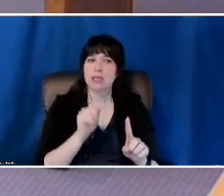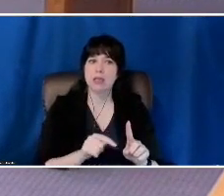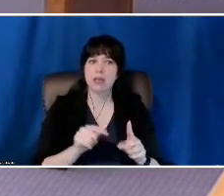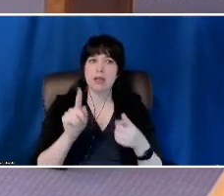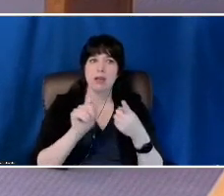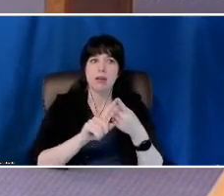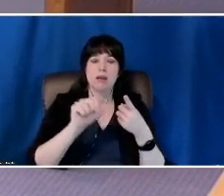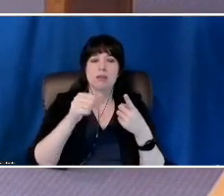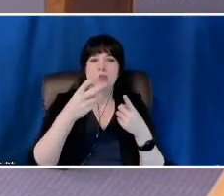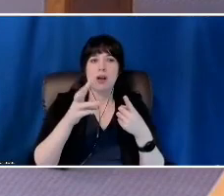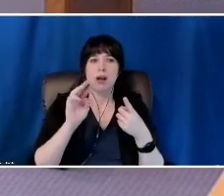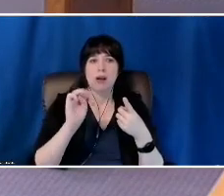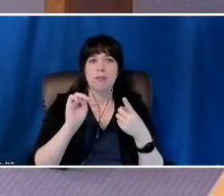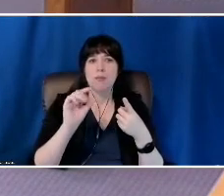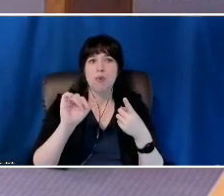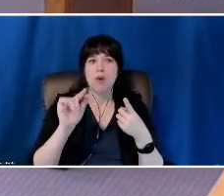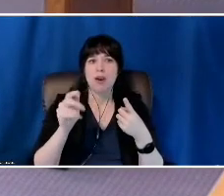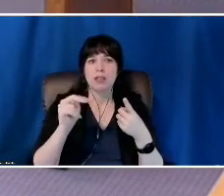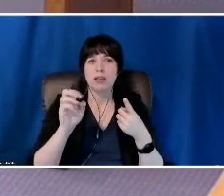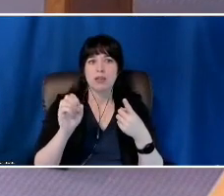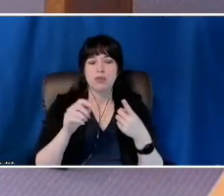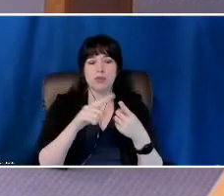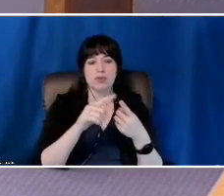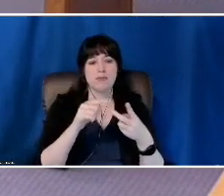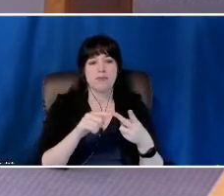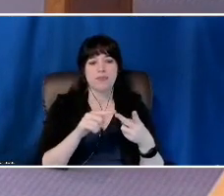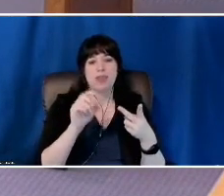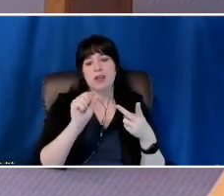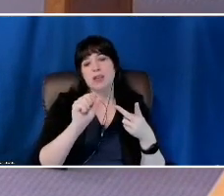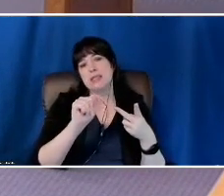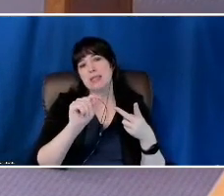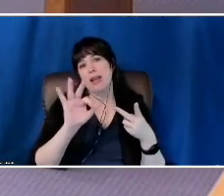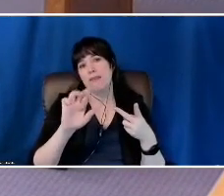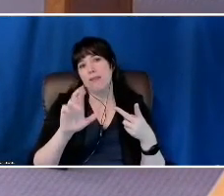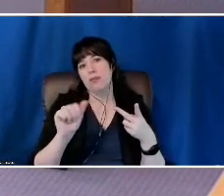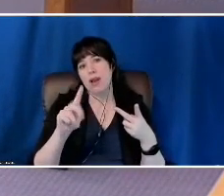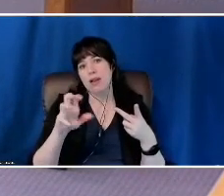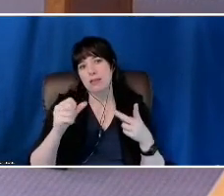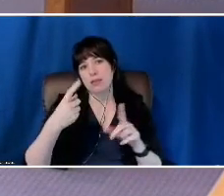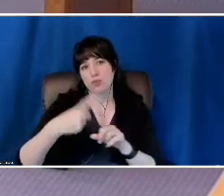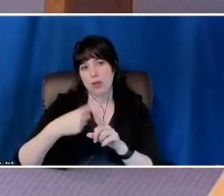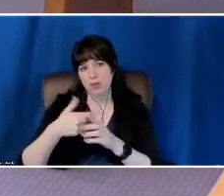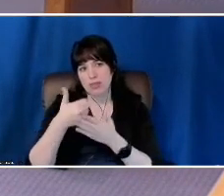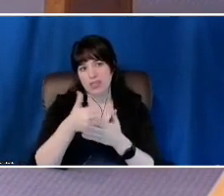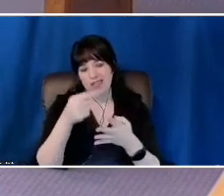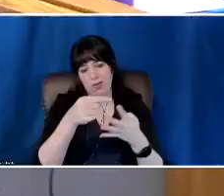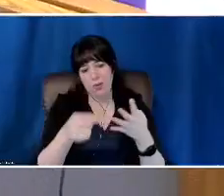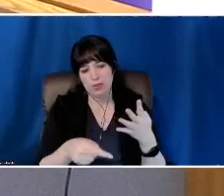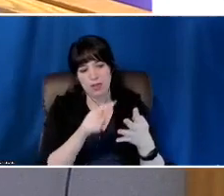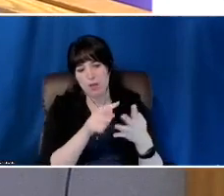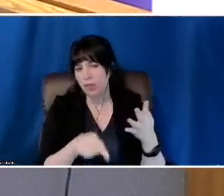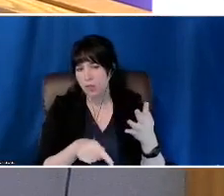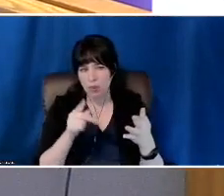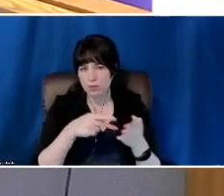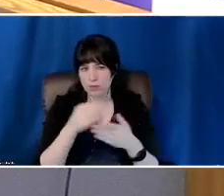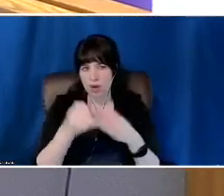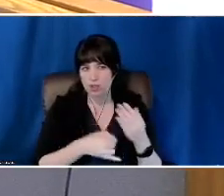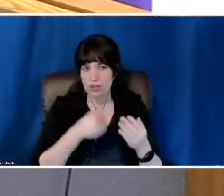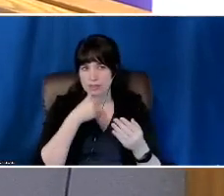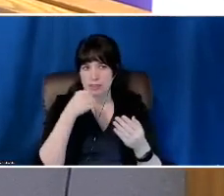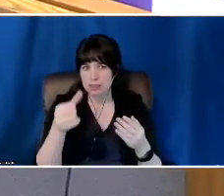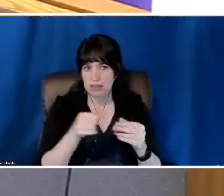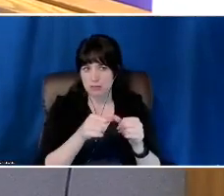Mortgage Assistance, the St. Francis Shelter Rental Assistance, and so on, that those projects did not come to